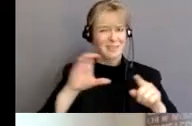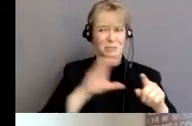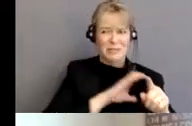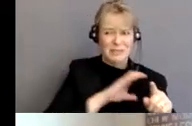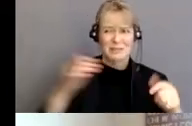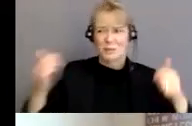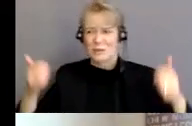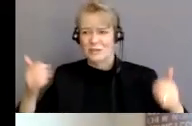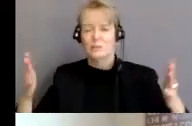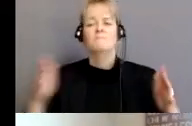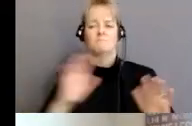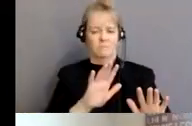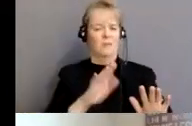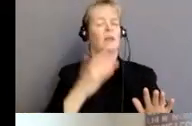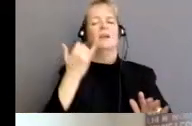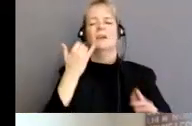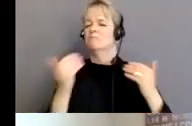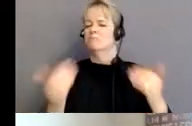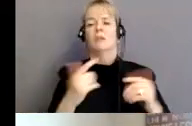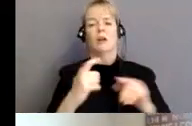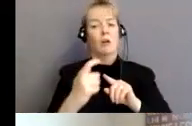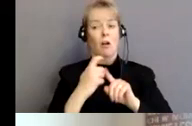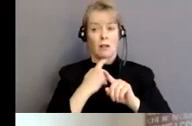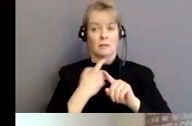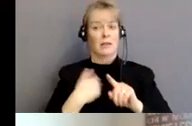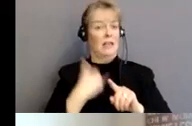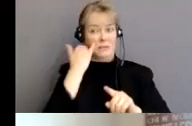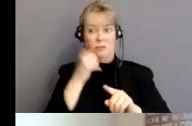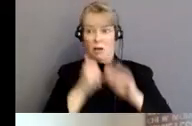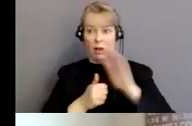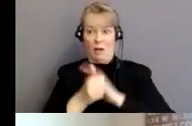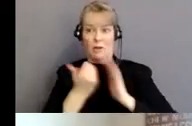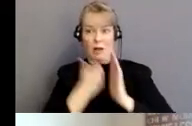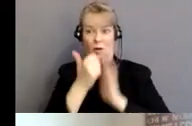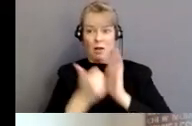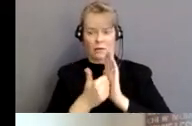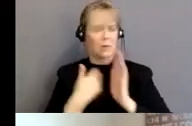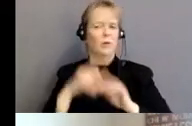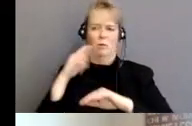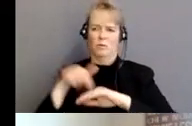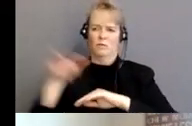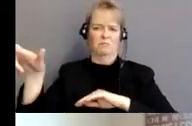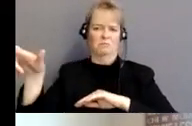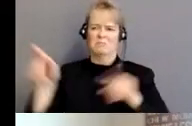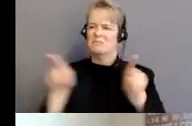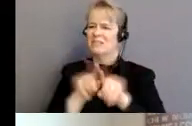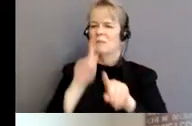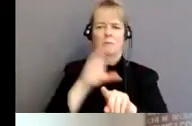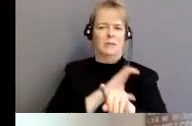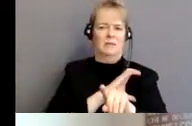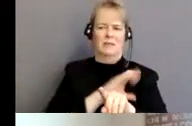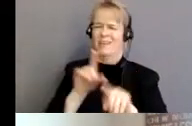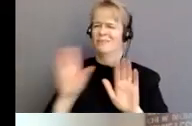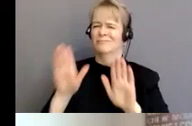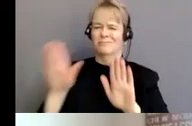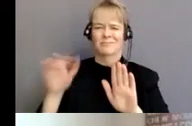our mandate, we will forward it to the appropriate agency. And same with the police. I mean, they're good about